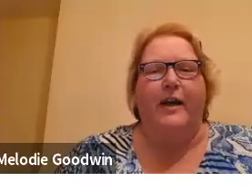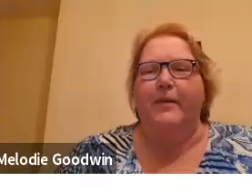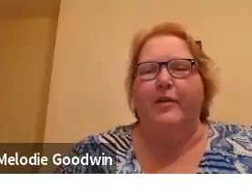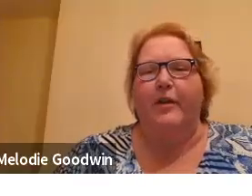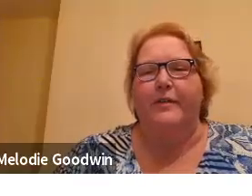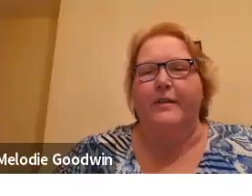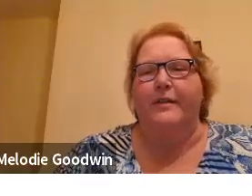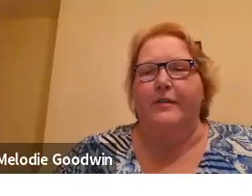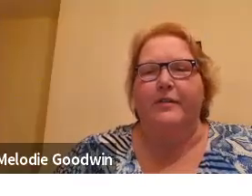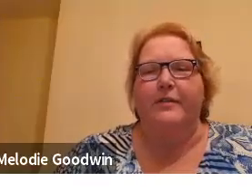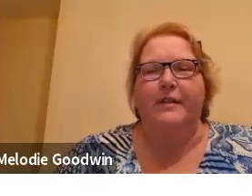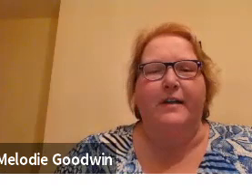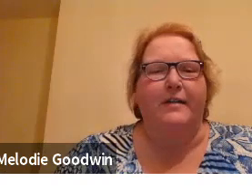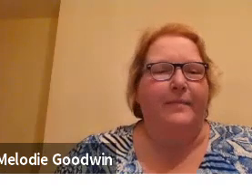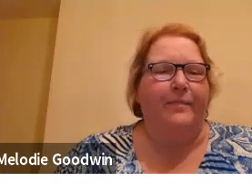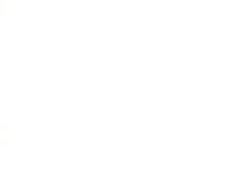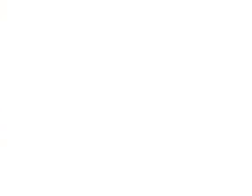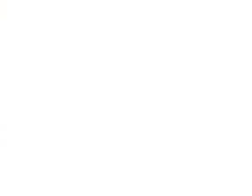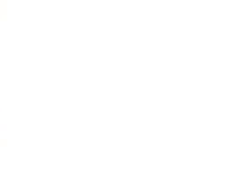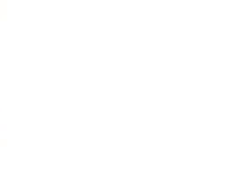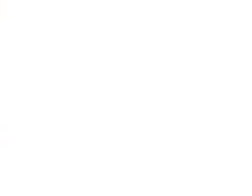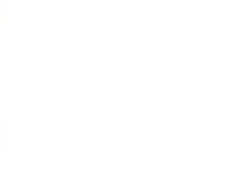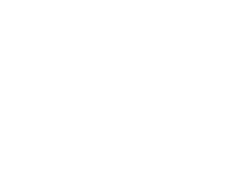important topic for all of us to discuss.